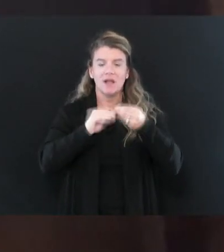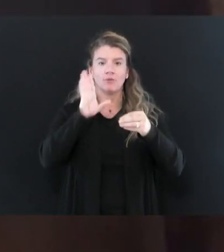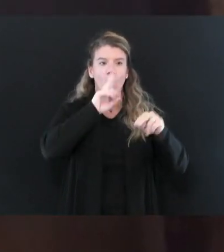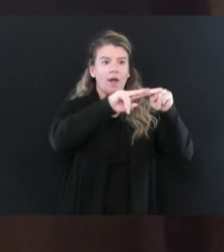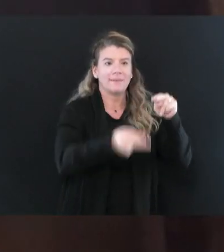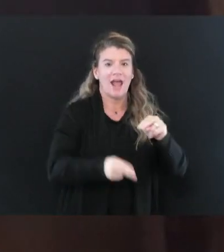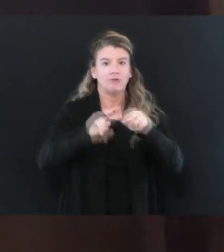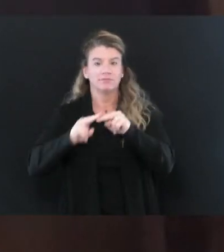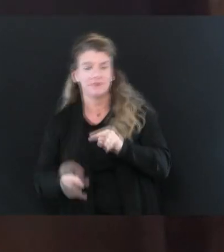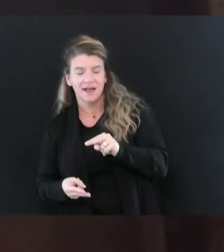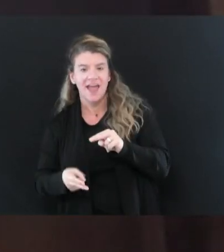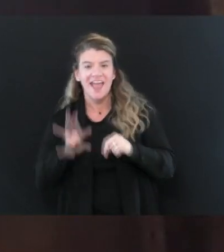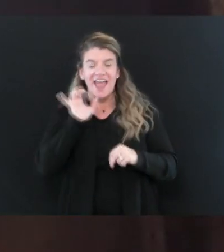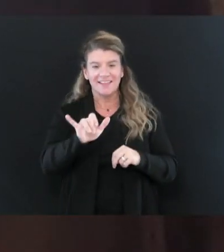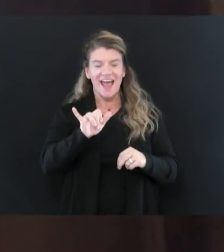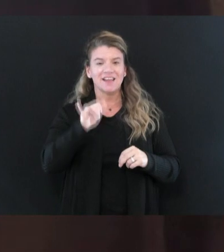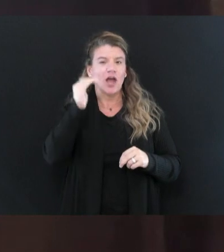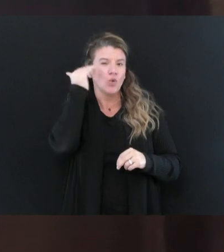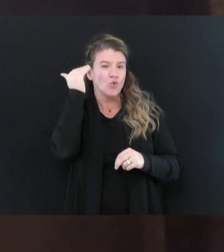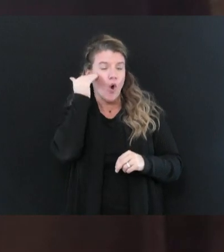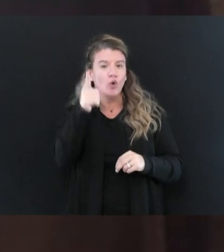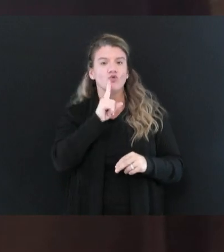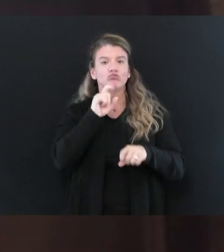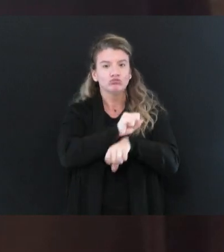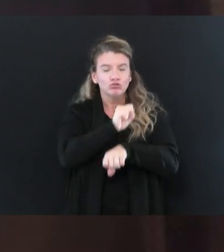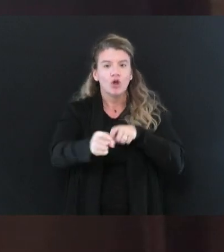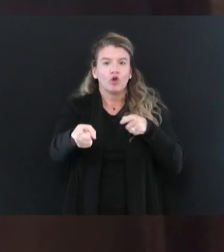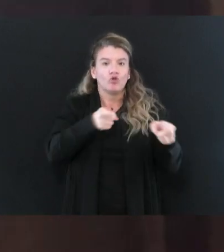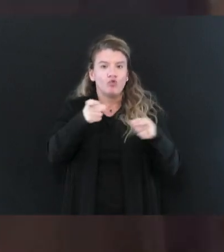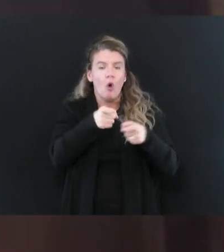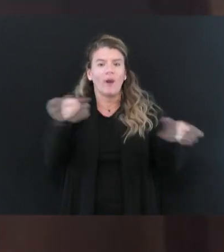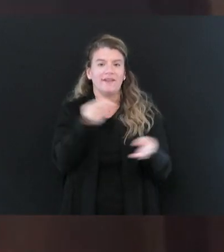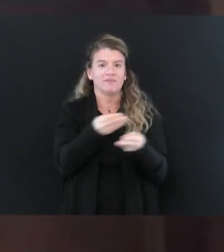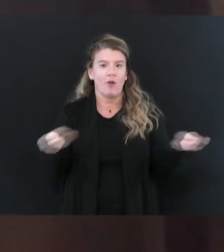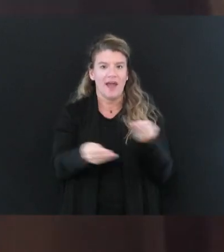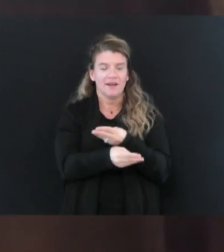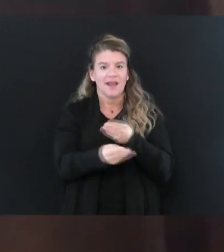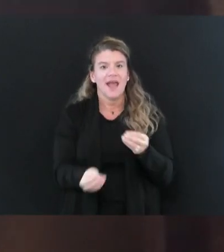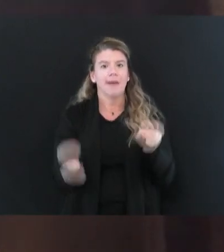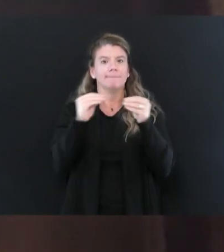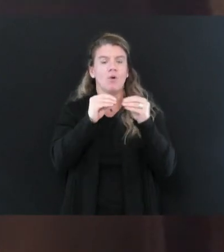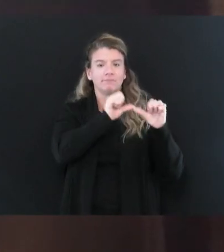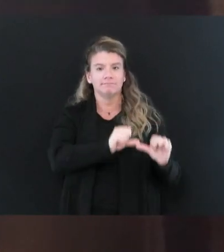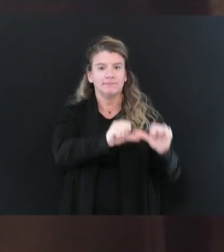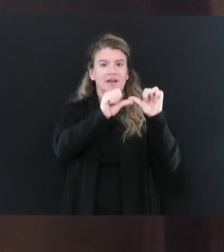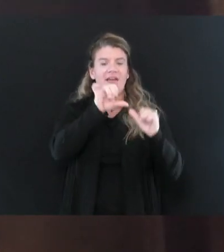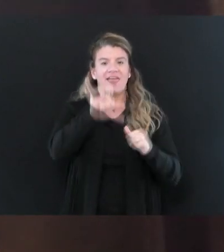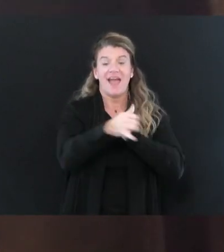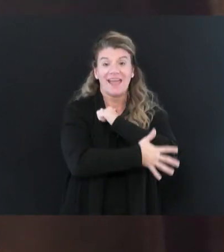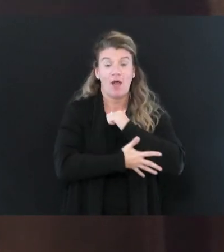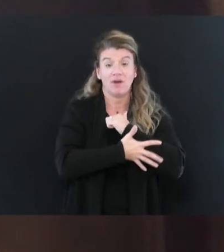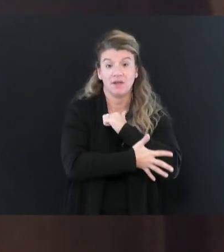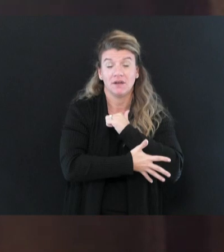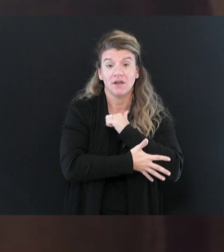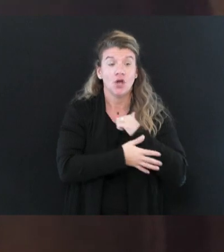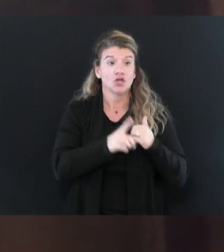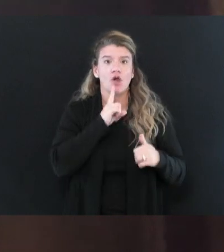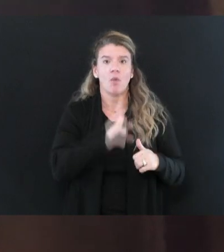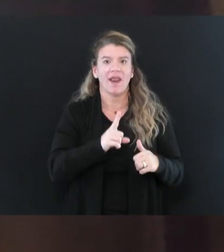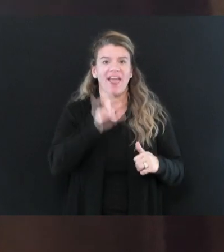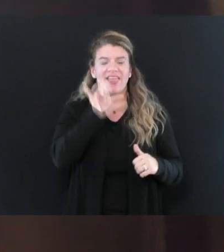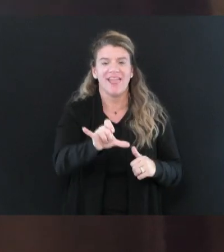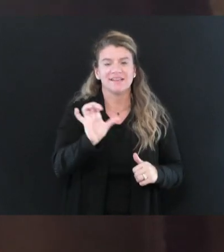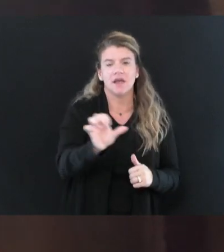good that you're controlling the rate of spread truly and more longitudinally in that county. So I think that's another